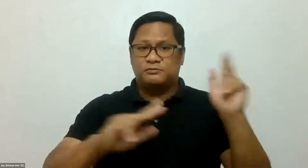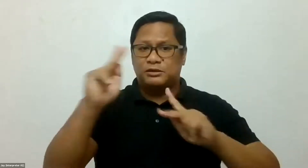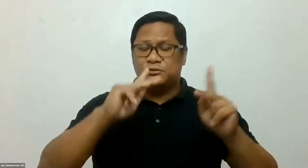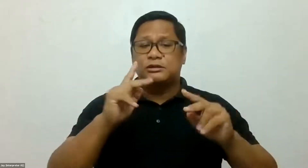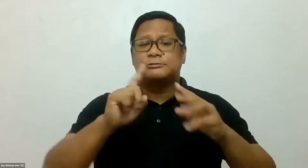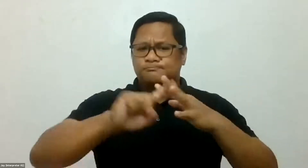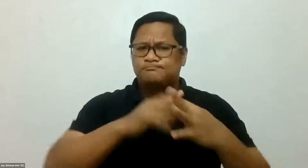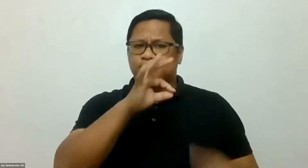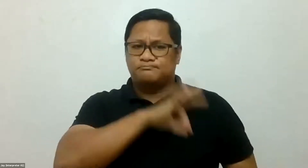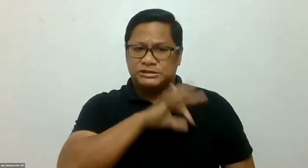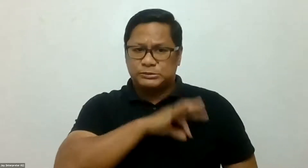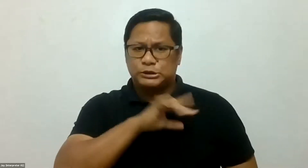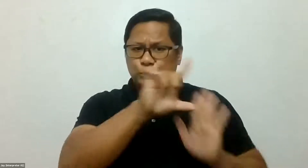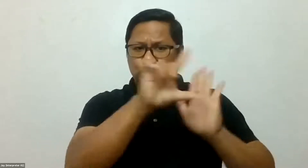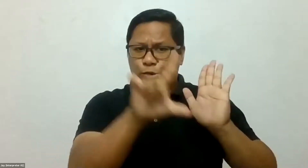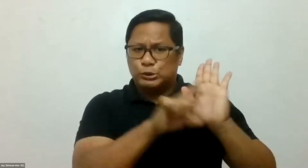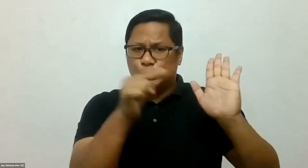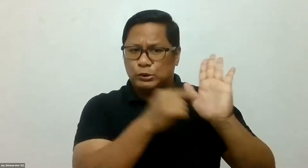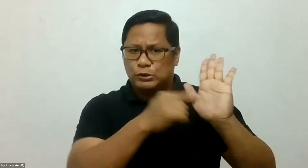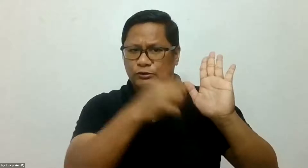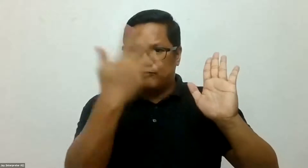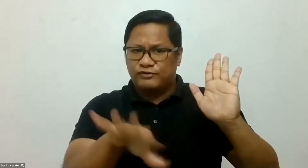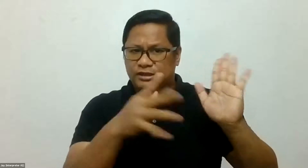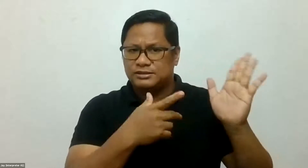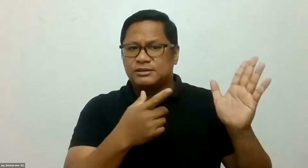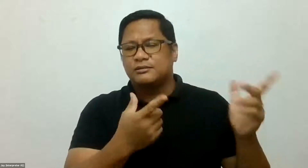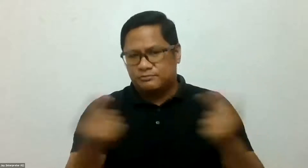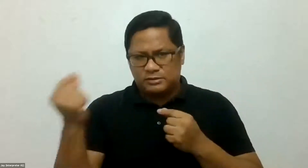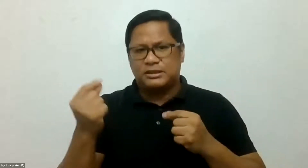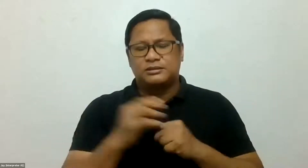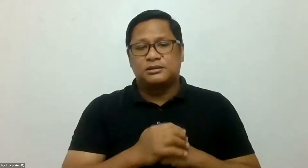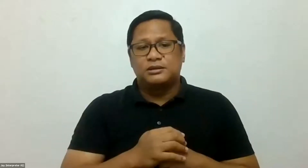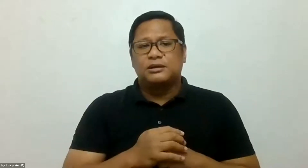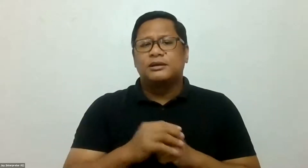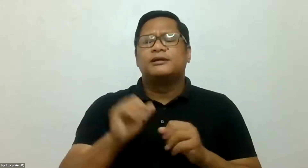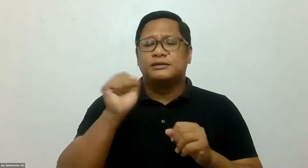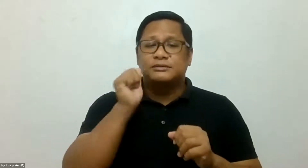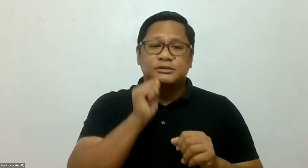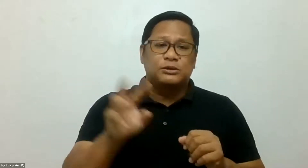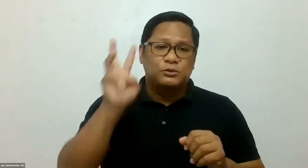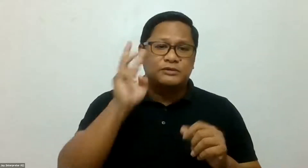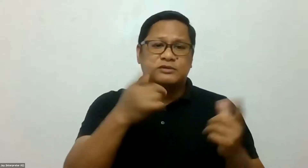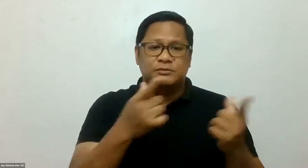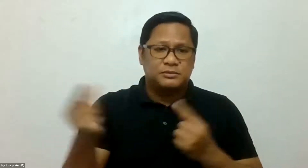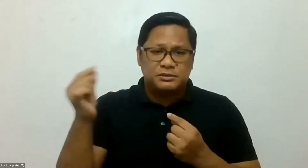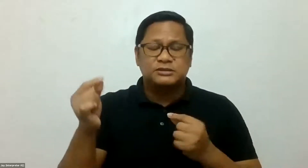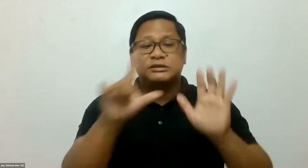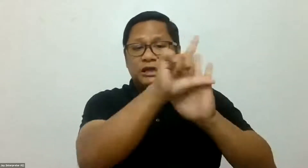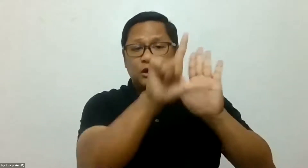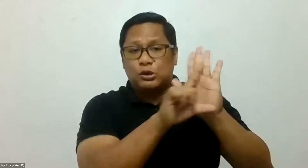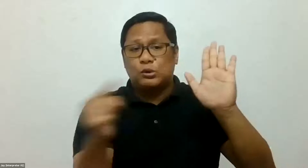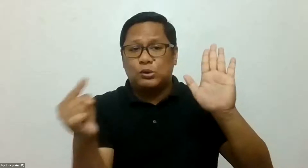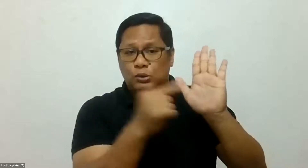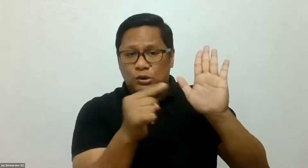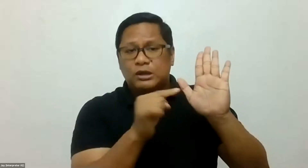benefit from the laws which we help develop. I'm fully aware that the implementation of these laws